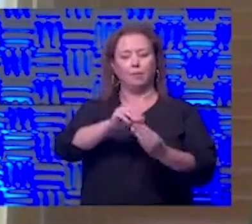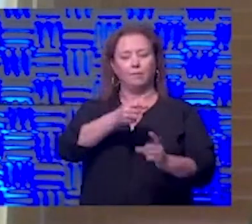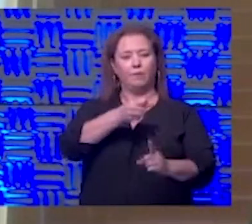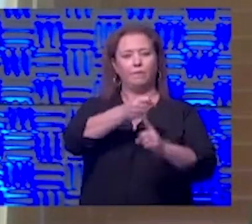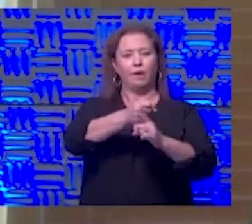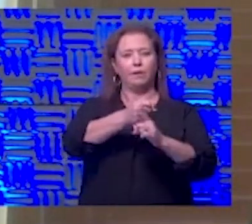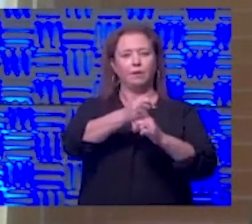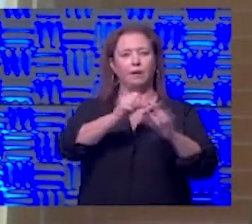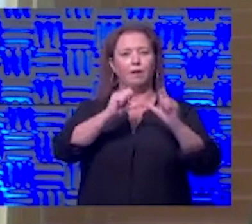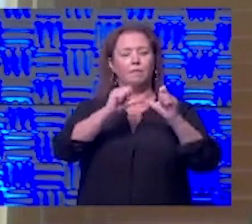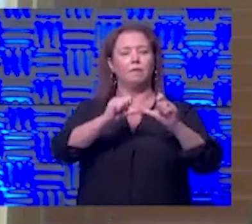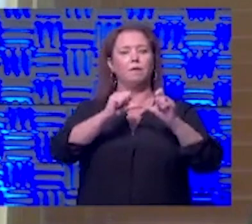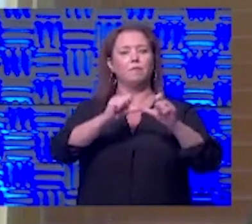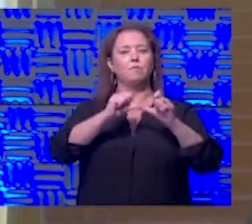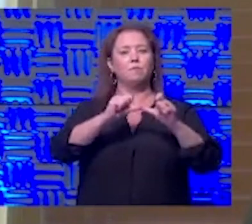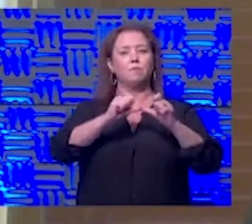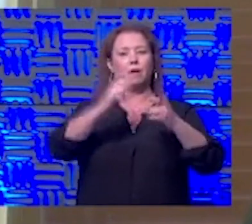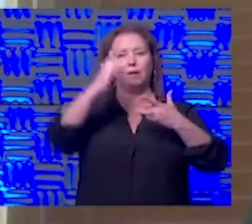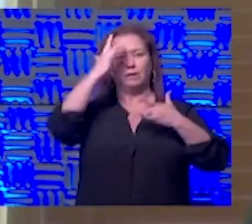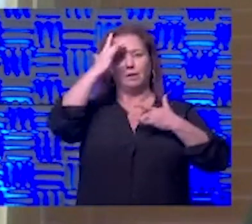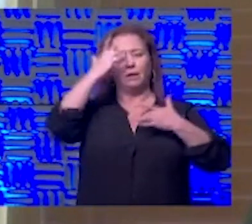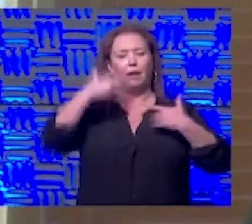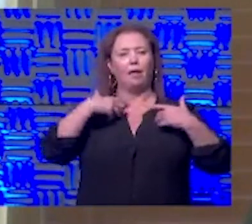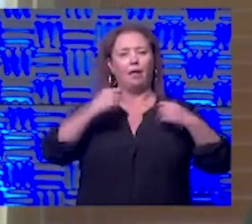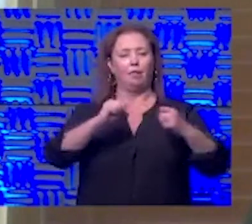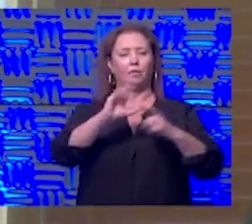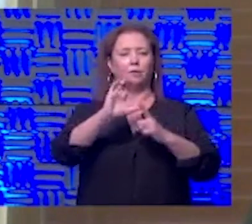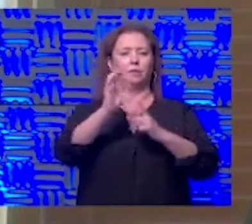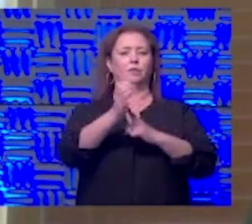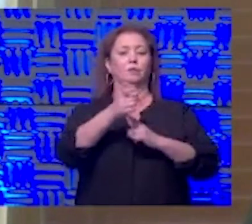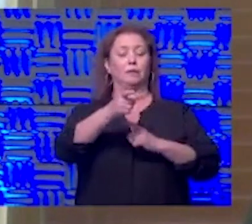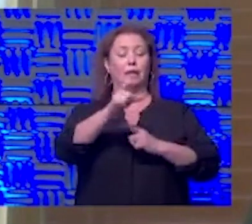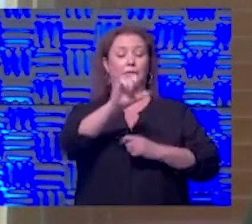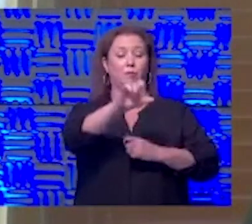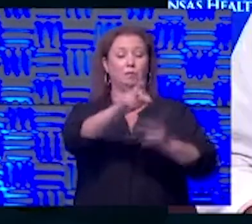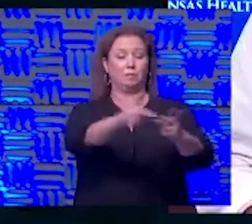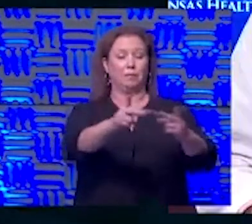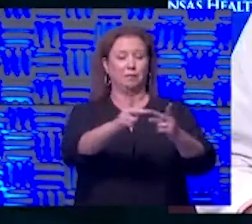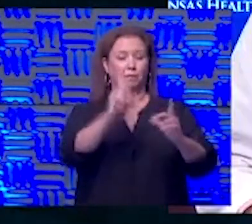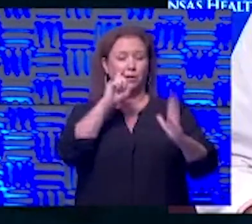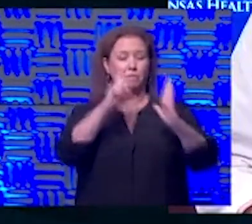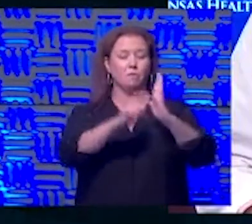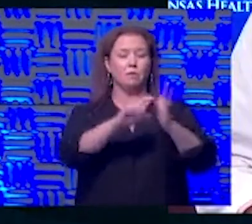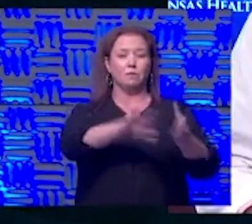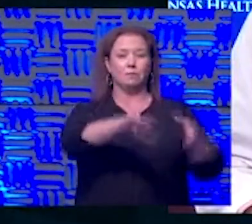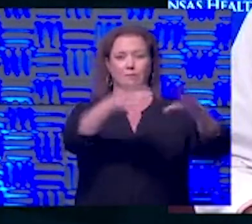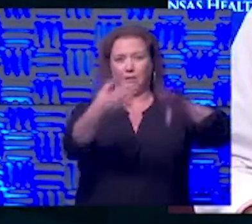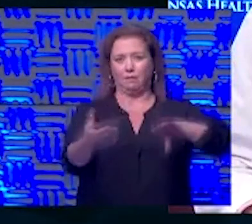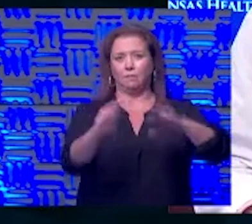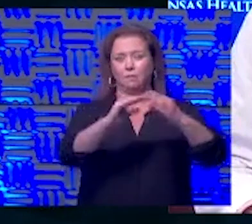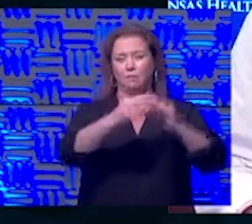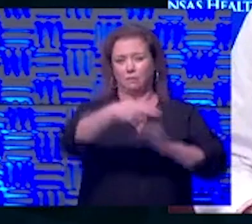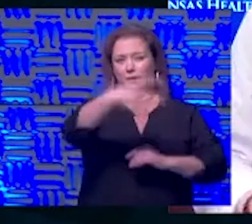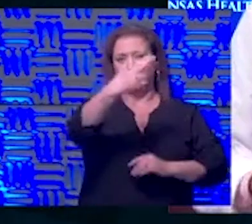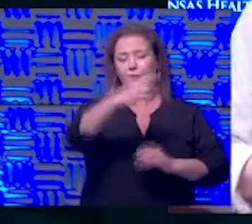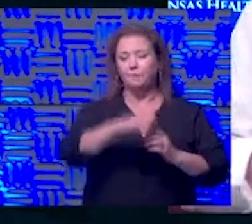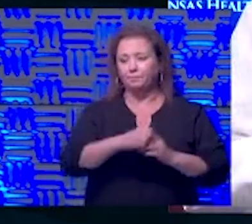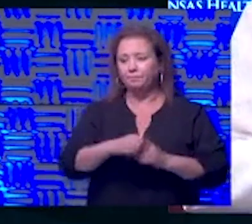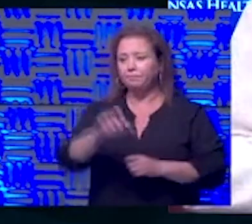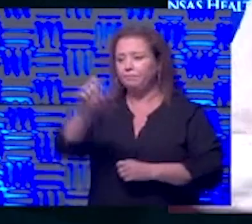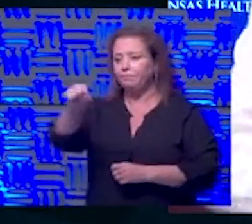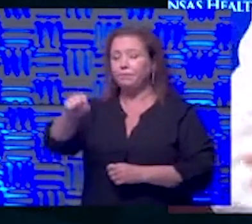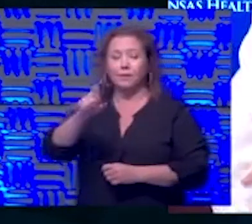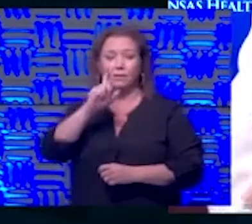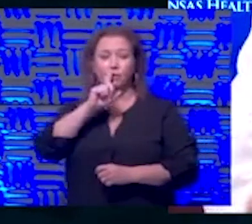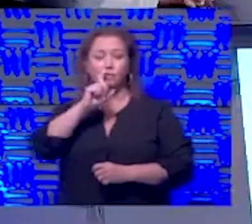chronic comorbid conditions. And those are the places where we're seeing more deaths. This kind of thing is very real in our world and in the United